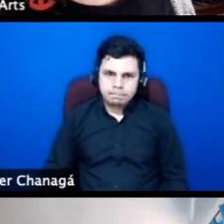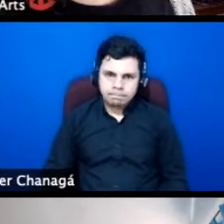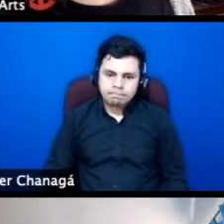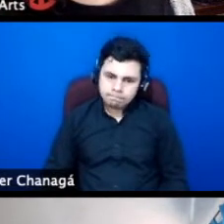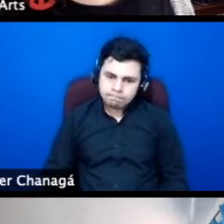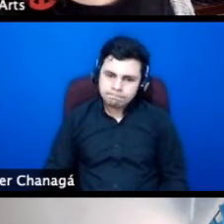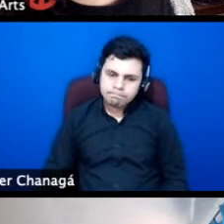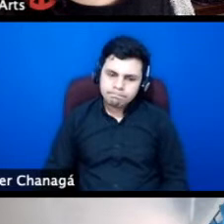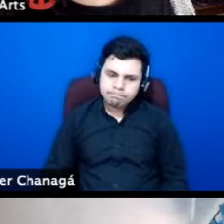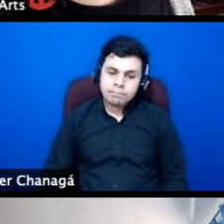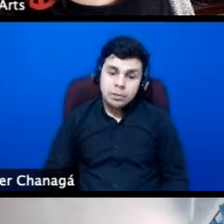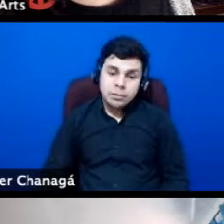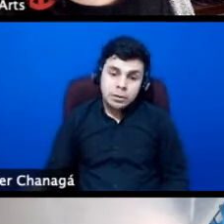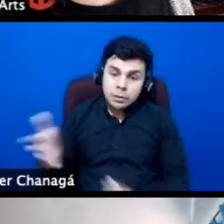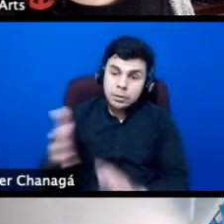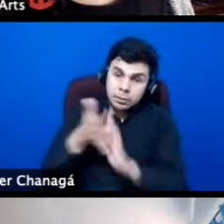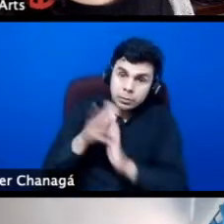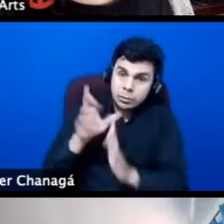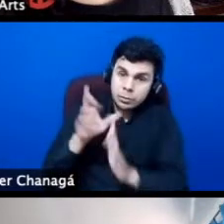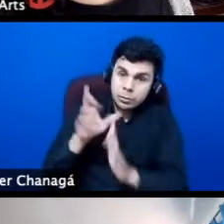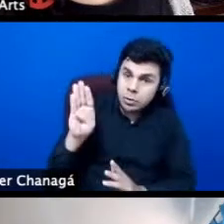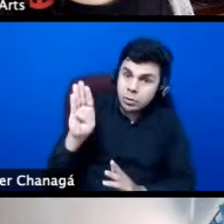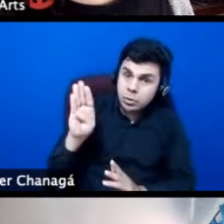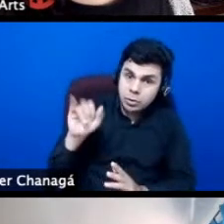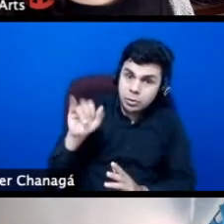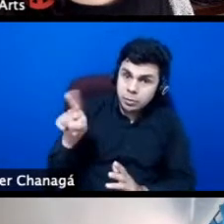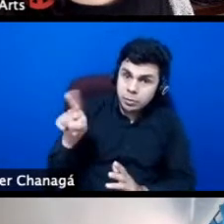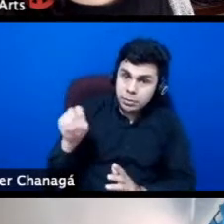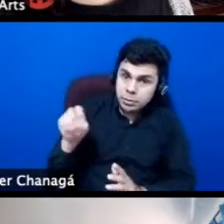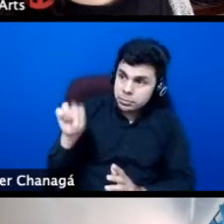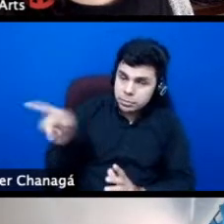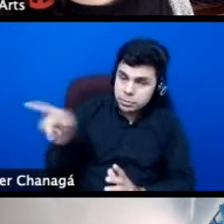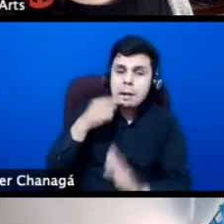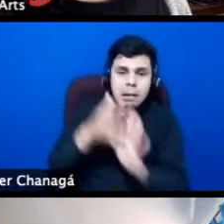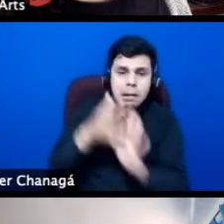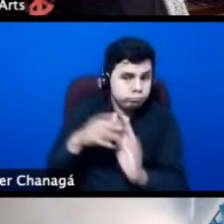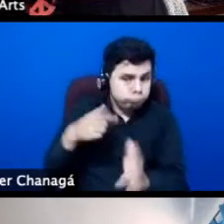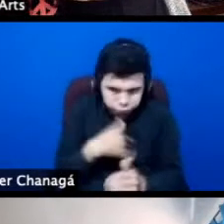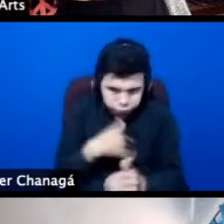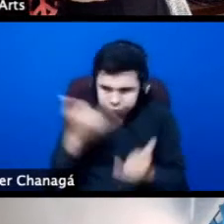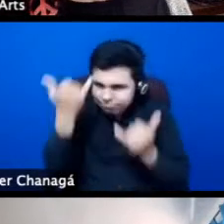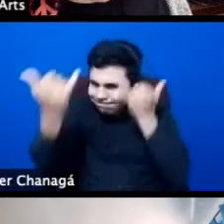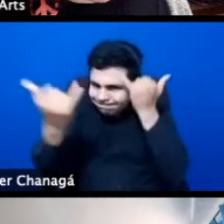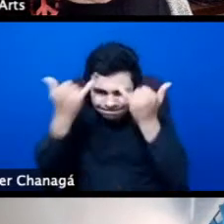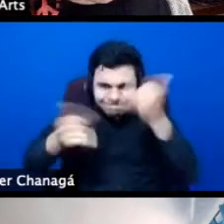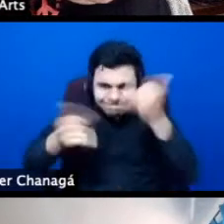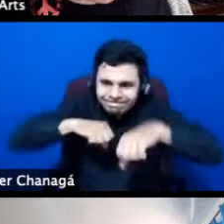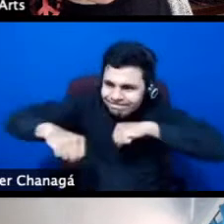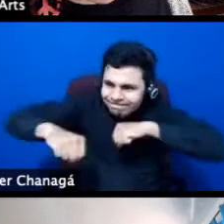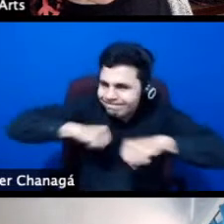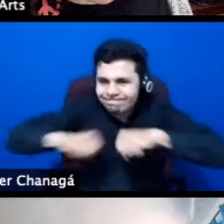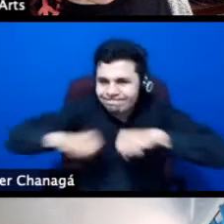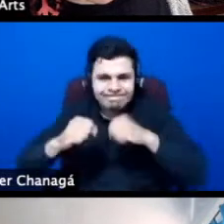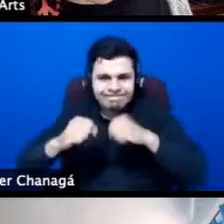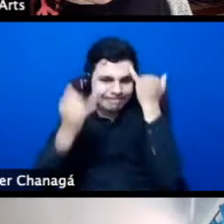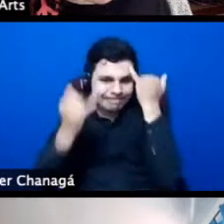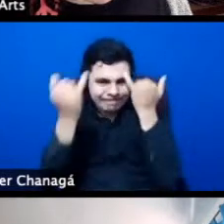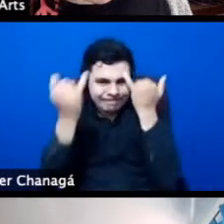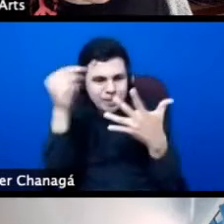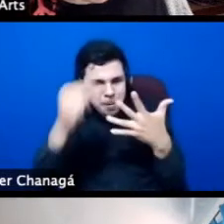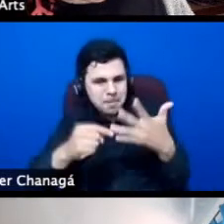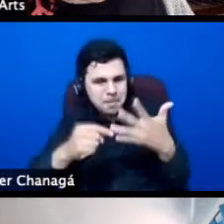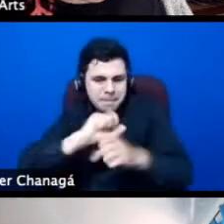cultural y artístico somos probablemente muy creativos y seguramente todo el tiempo nos estamos renovando por diferentes circunstancias. Me parece es